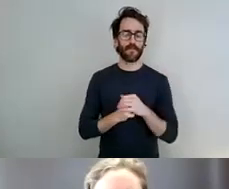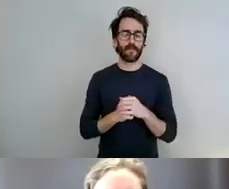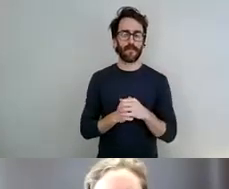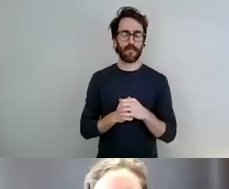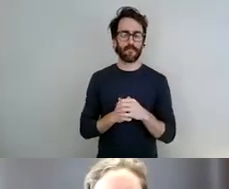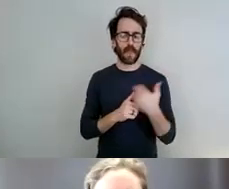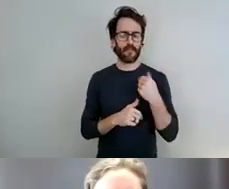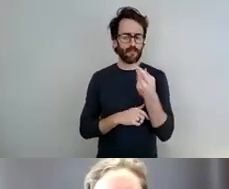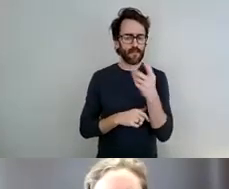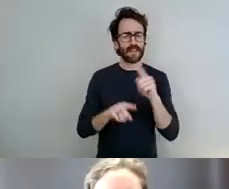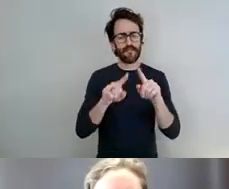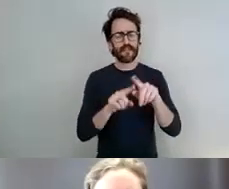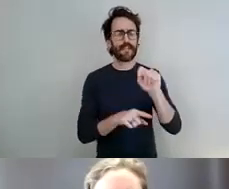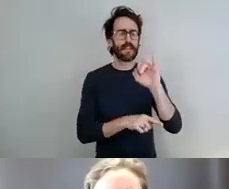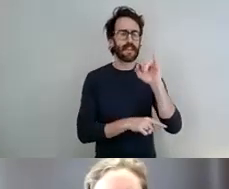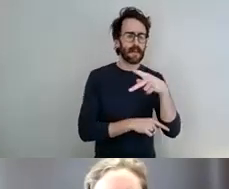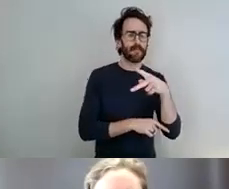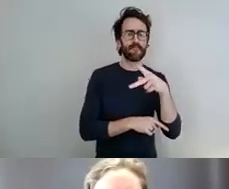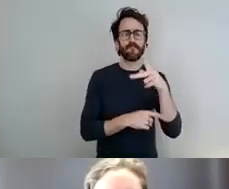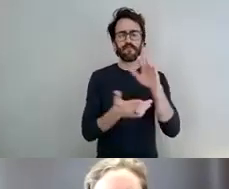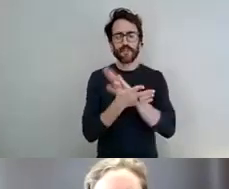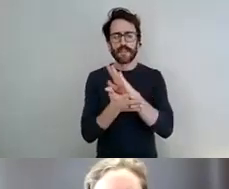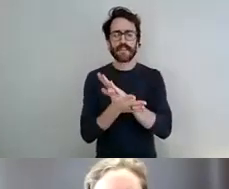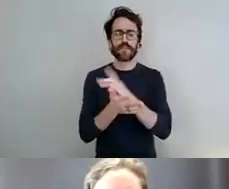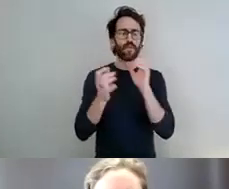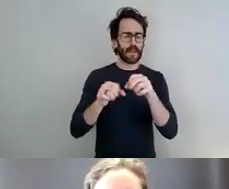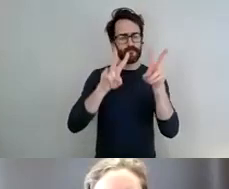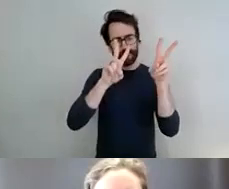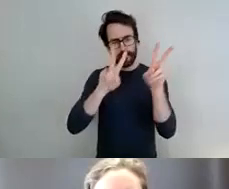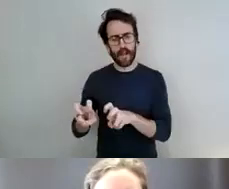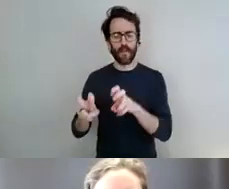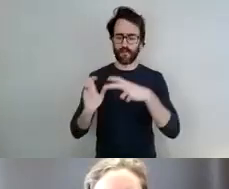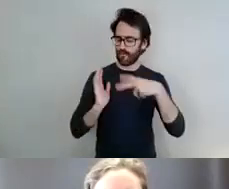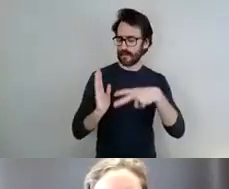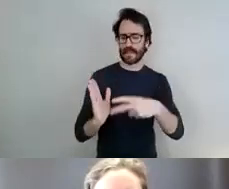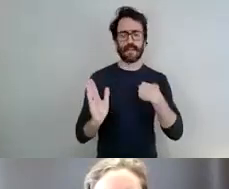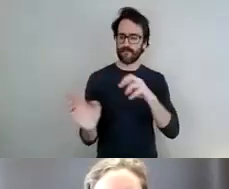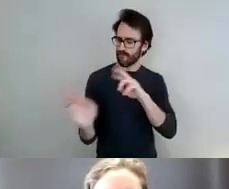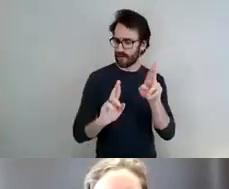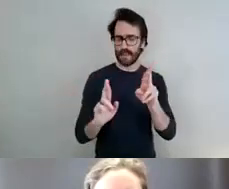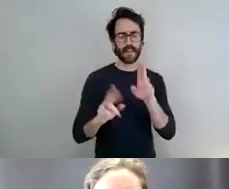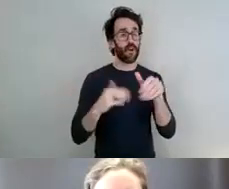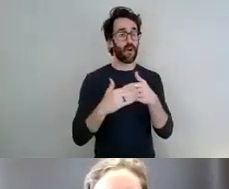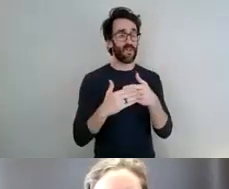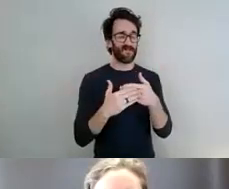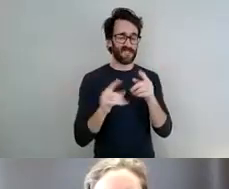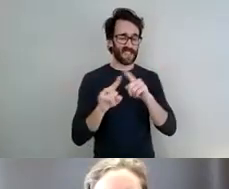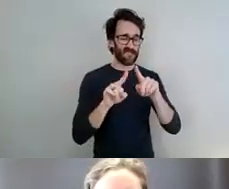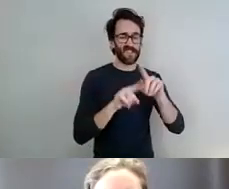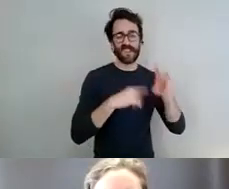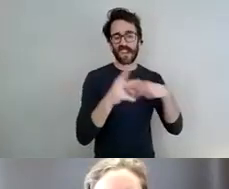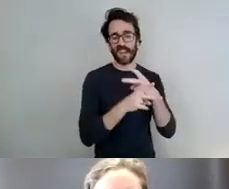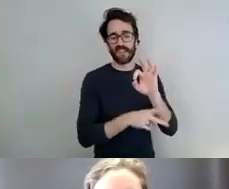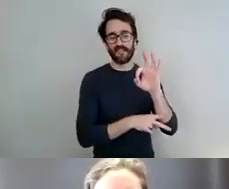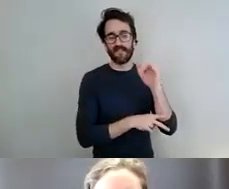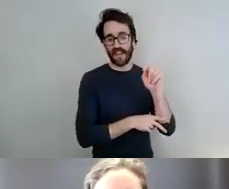sheets around frauds and scams that you can download. All of these are available under our fact sheets. So and available in various languages, as